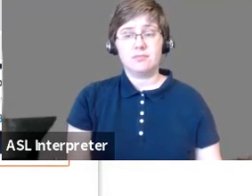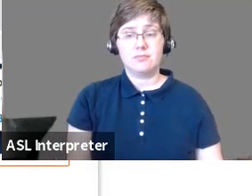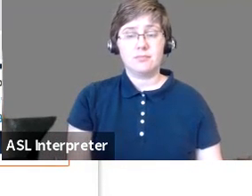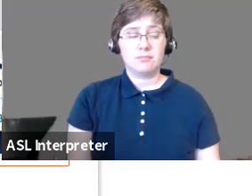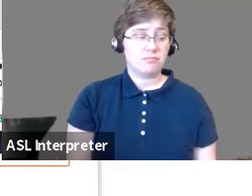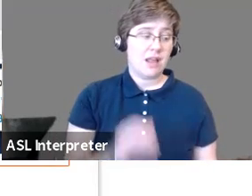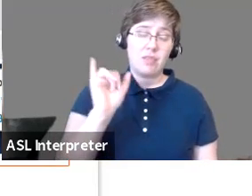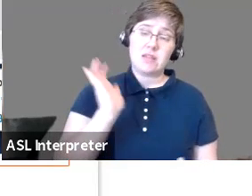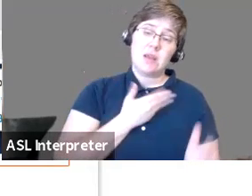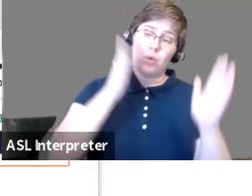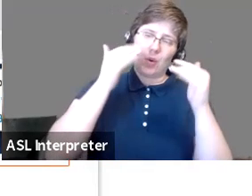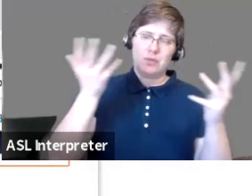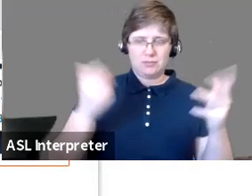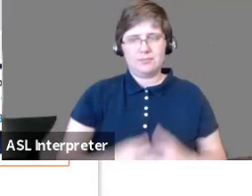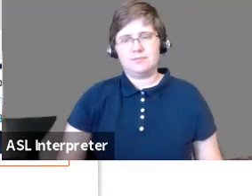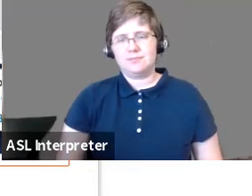That's our hope anyway.